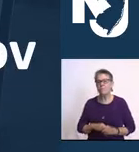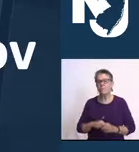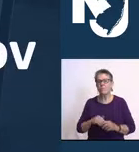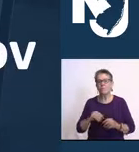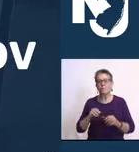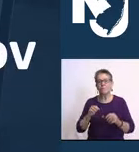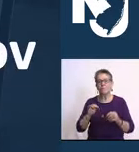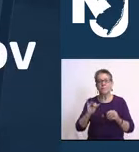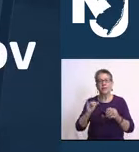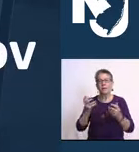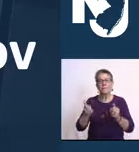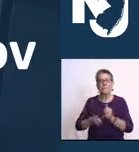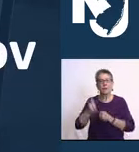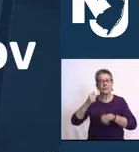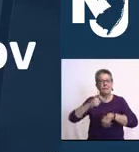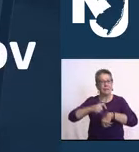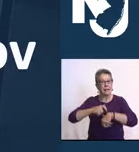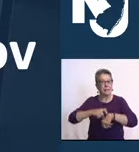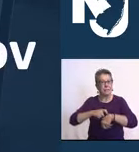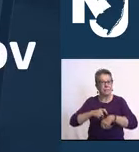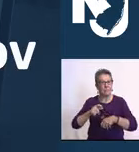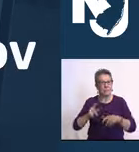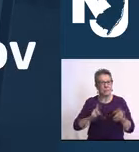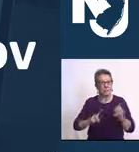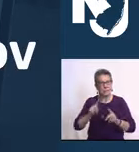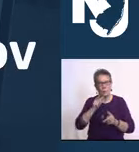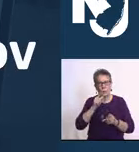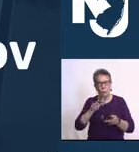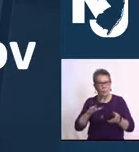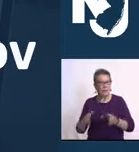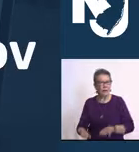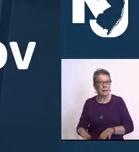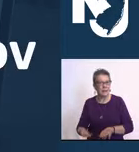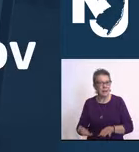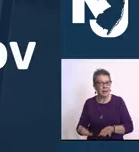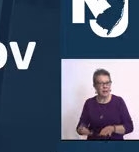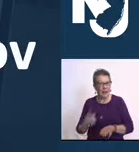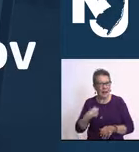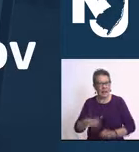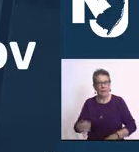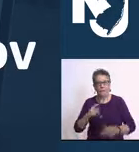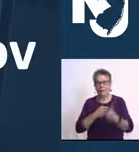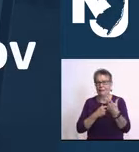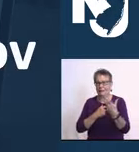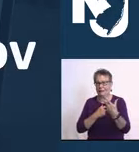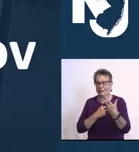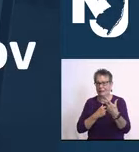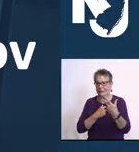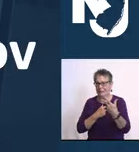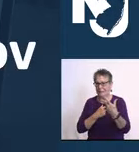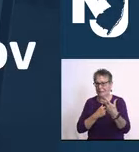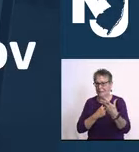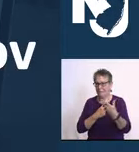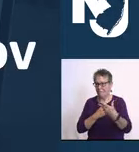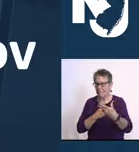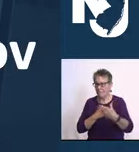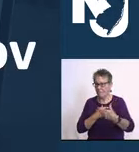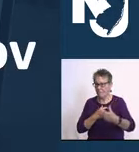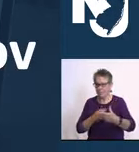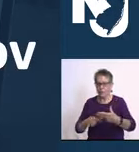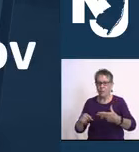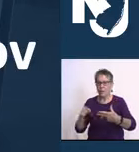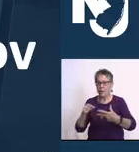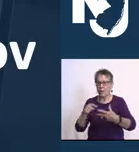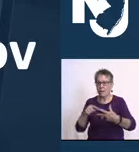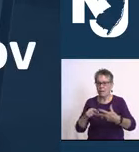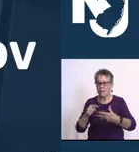member about a lost loved one and today's press conference, that same family lost a second person in the family. So